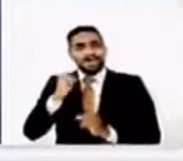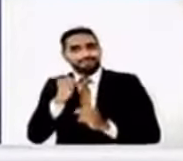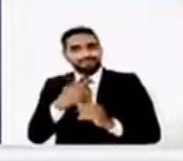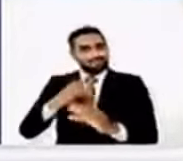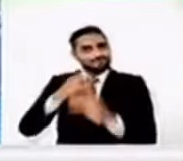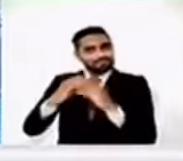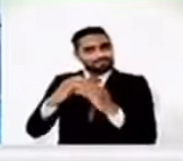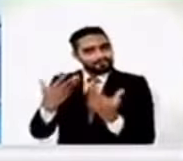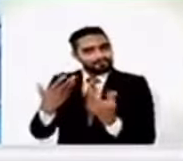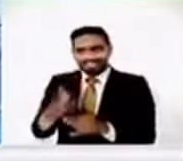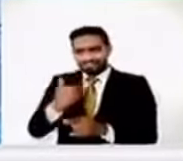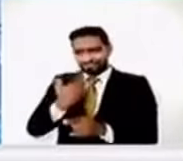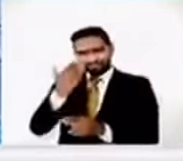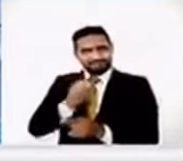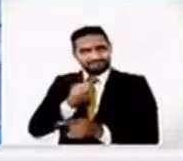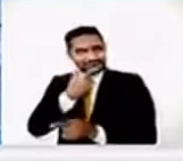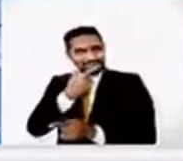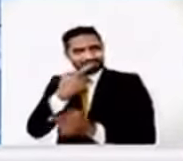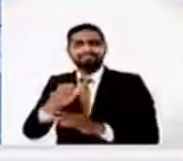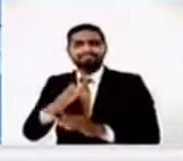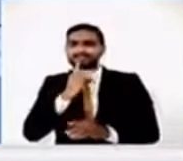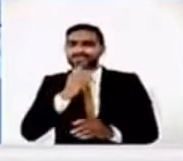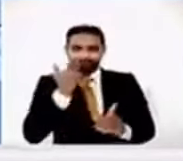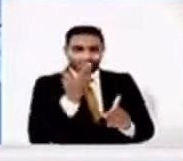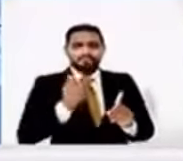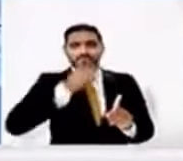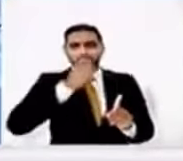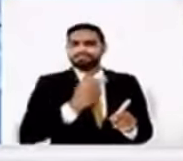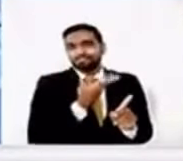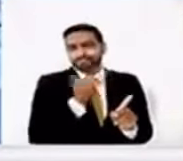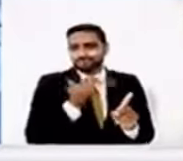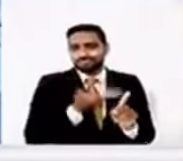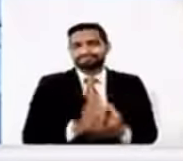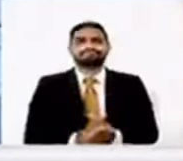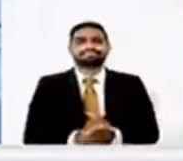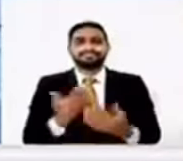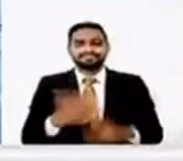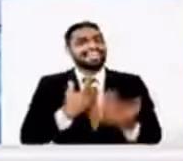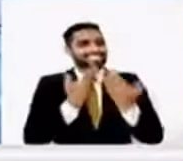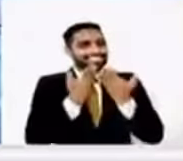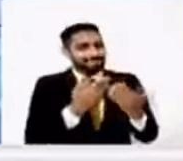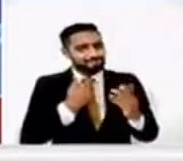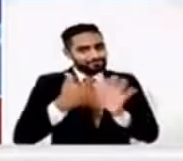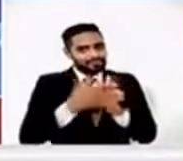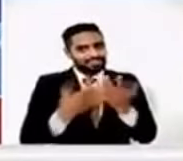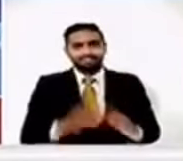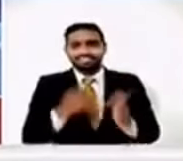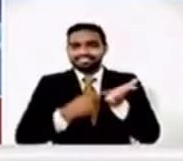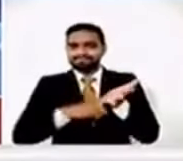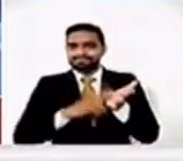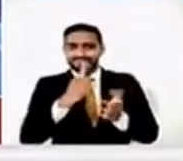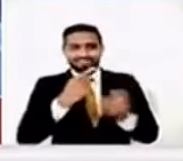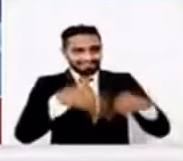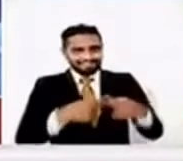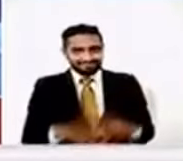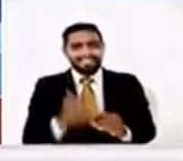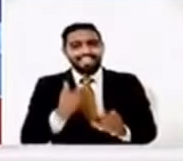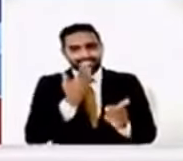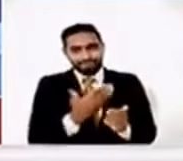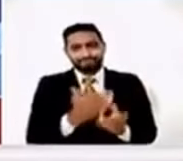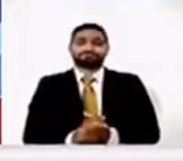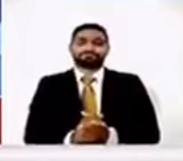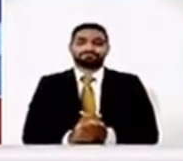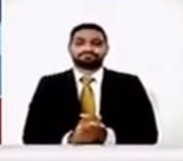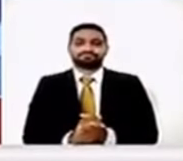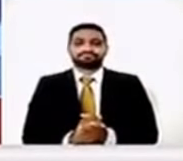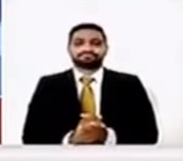through. Thank you, Mr. Das, for joining us on Primetime News here on TV1. And it's back to Jamal. Thank you,